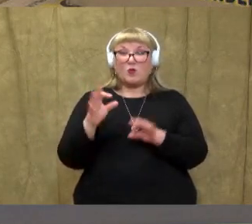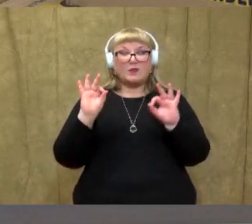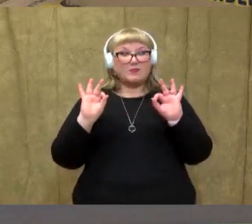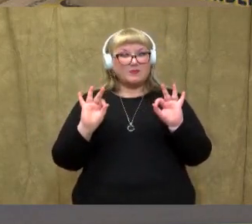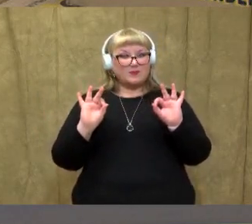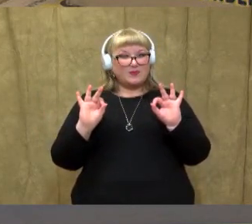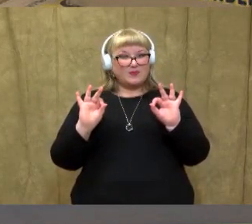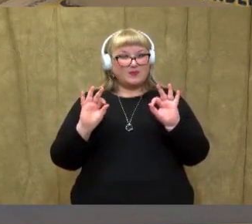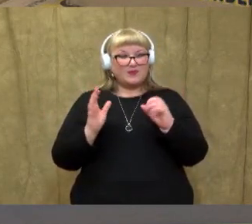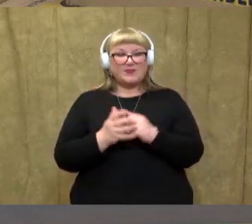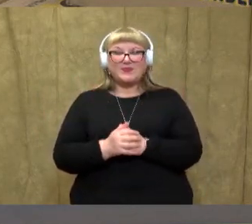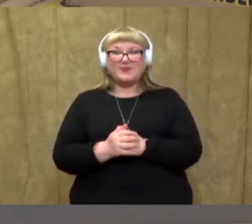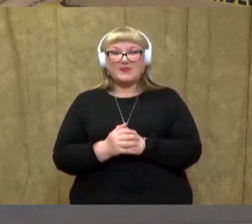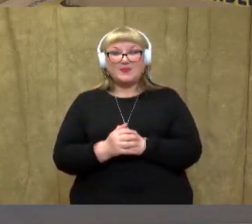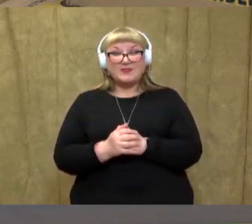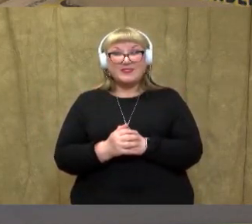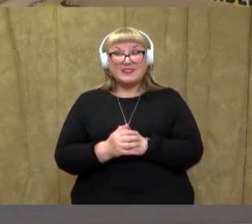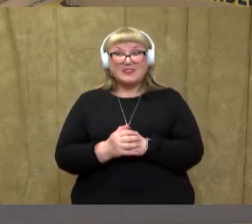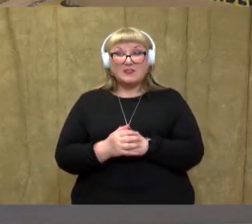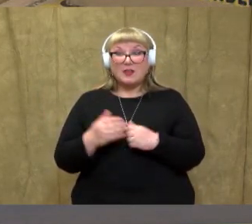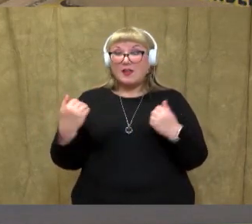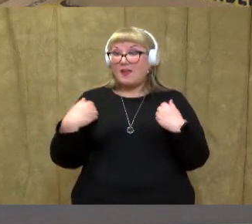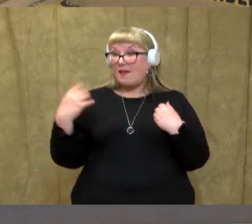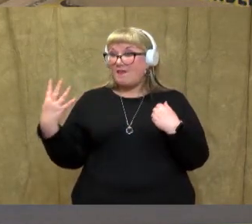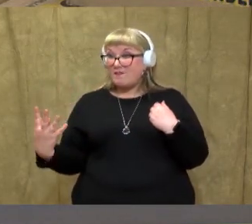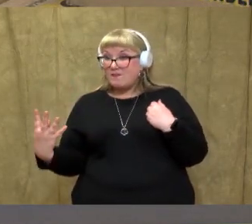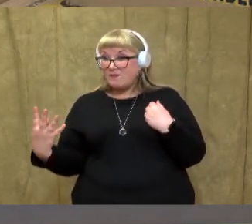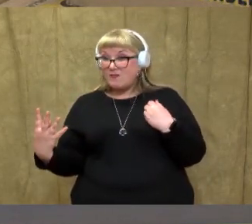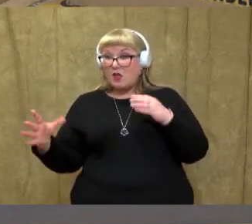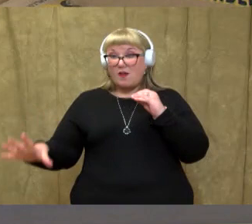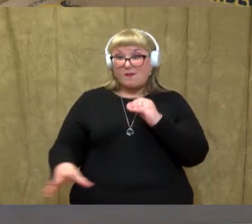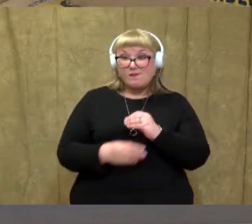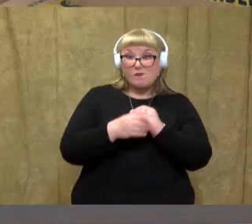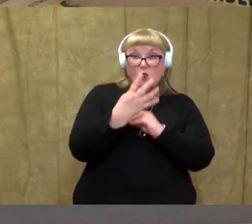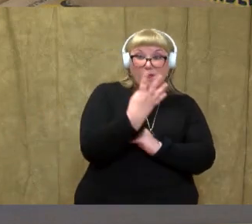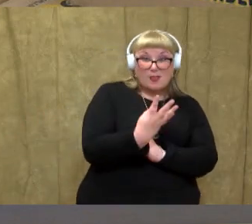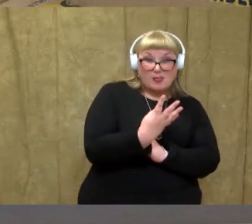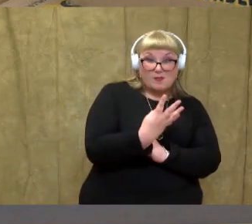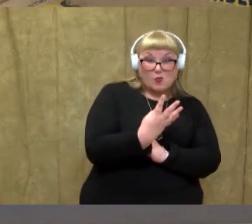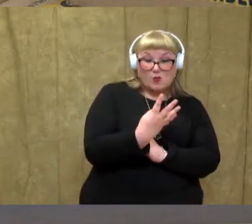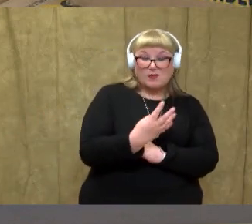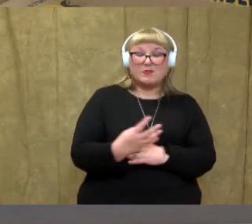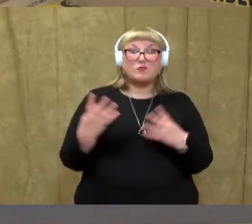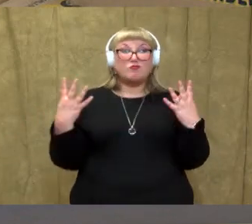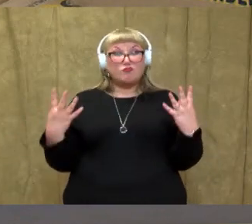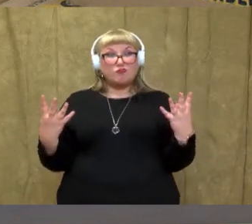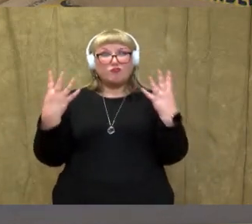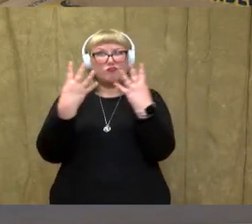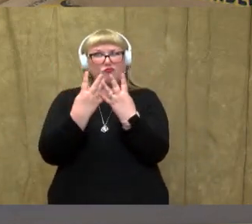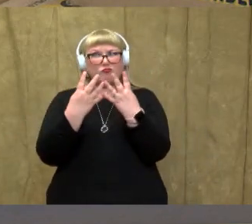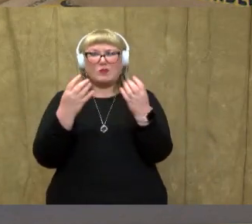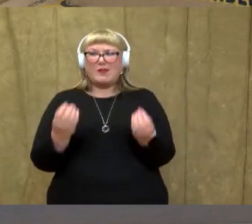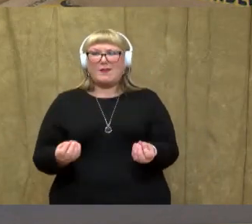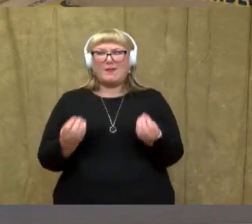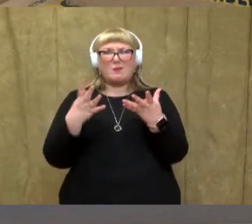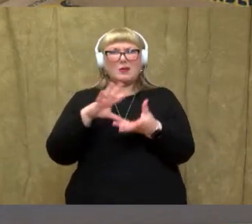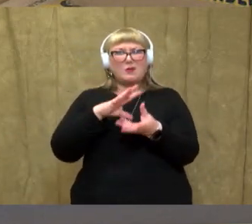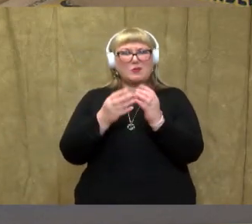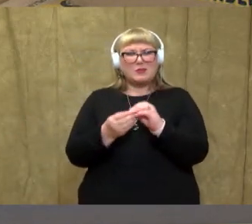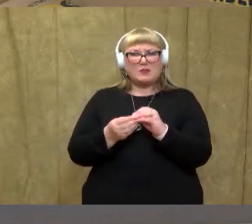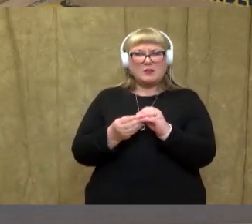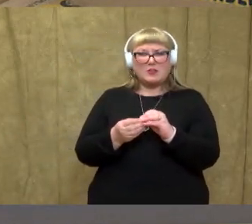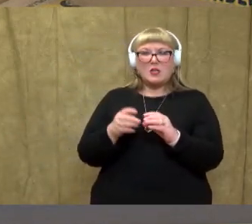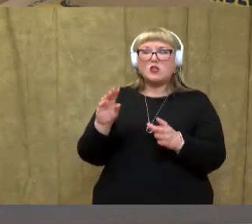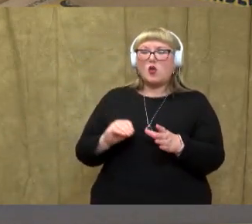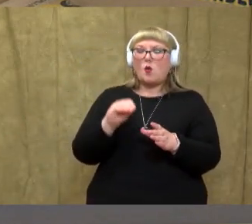4. There we go. We have 4 plus 4. Now let's place them on our pizza